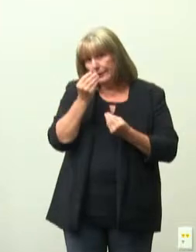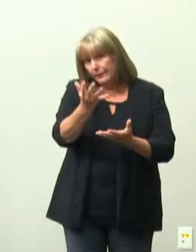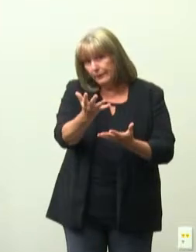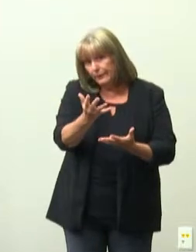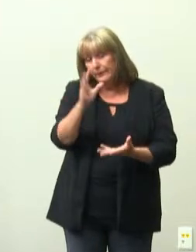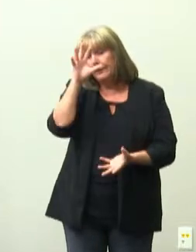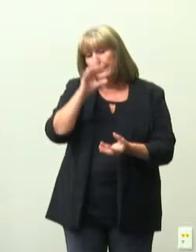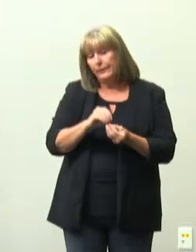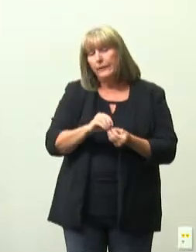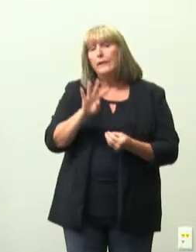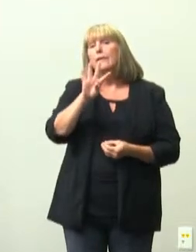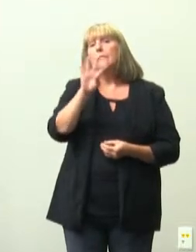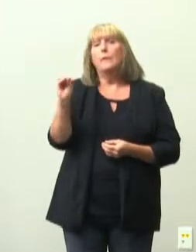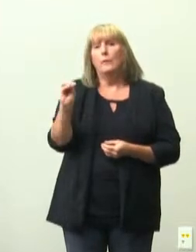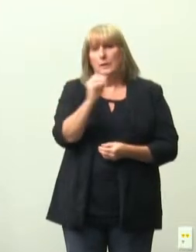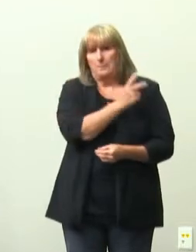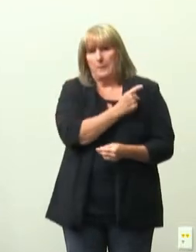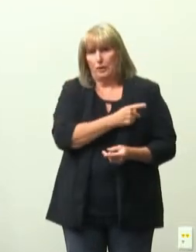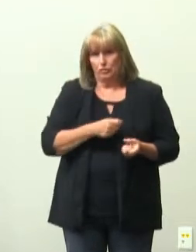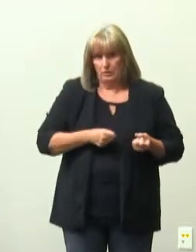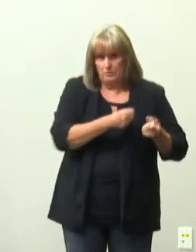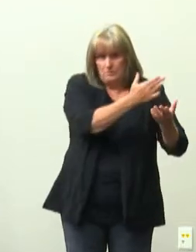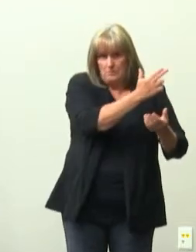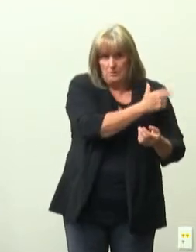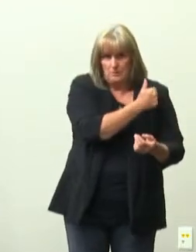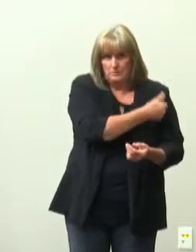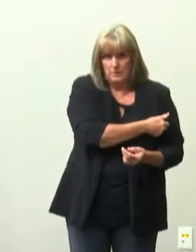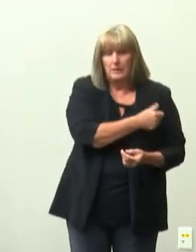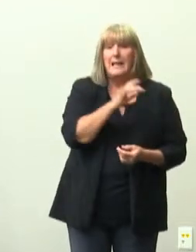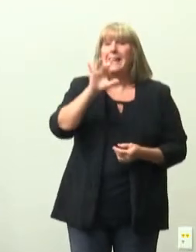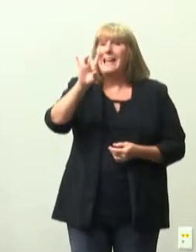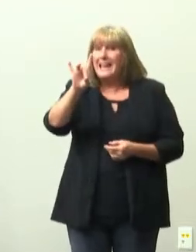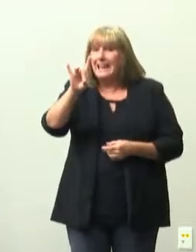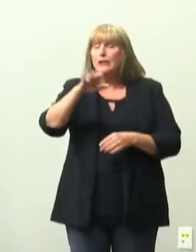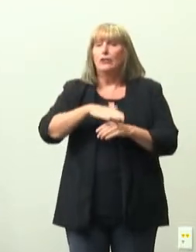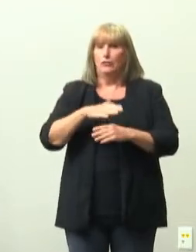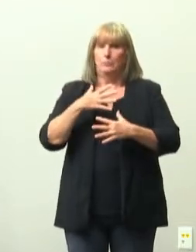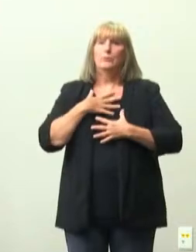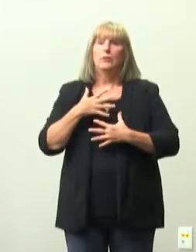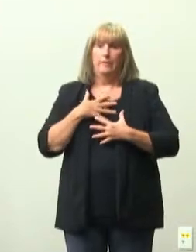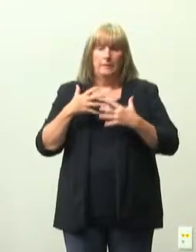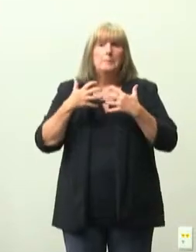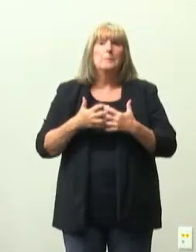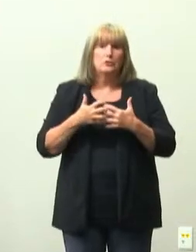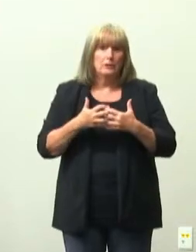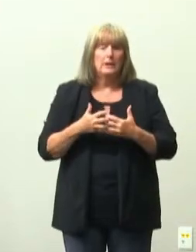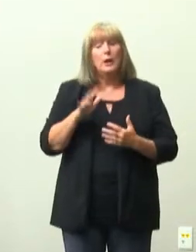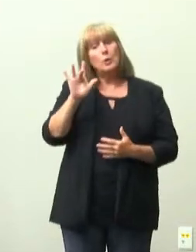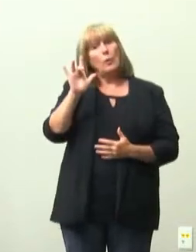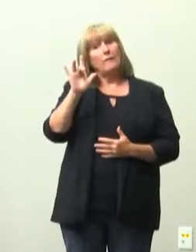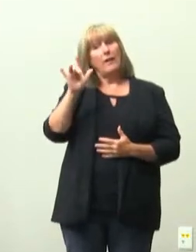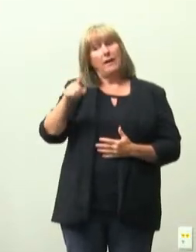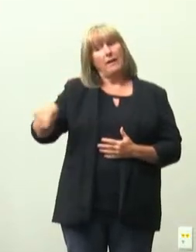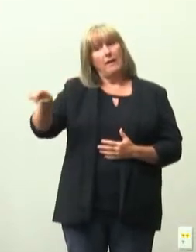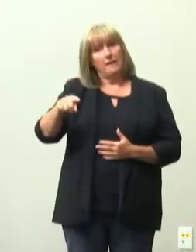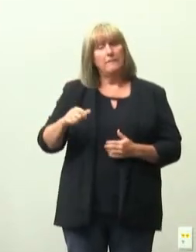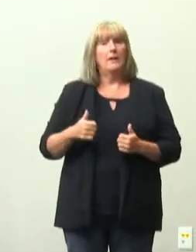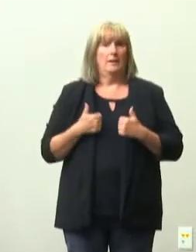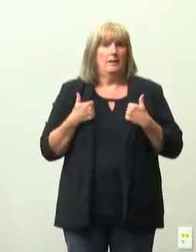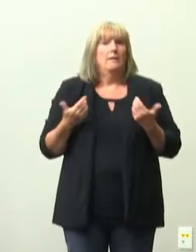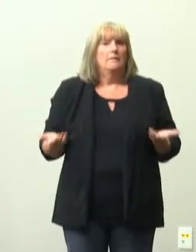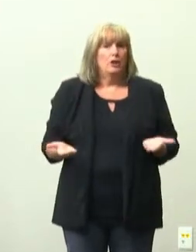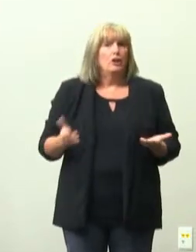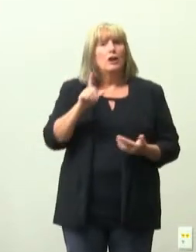total of 40 patients hospitalized, with 8 on ventilators. 25 of those are Lancaster County residents,